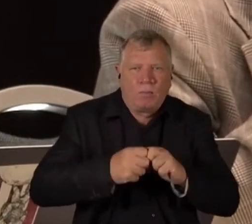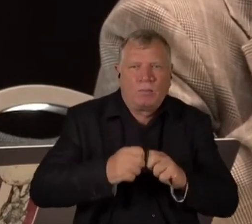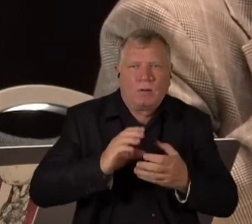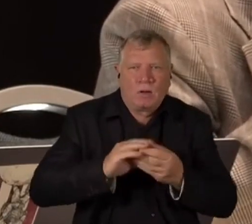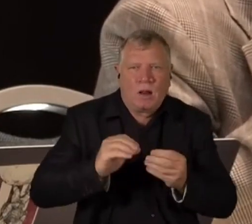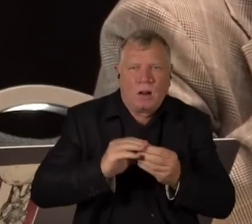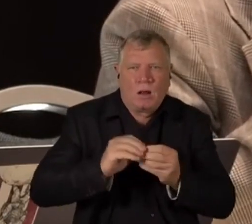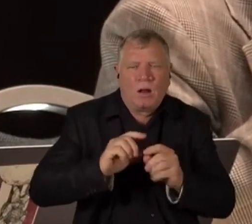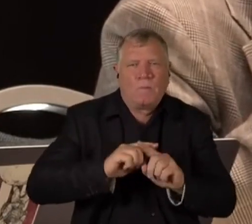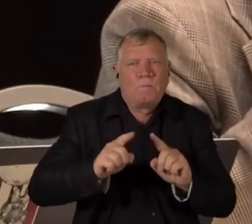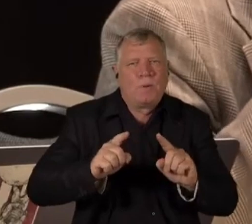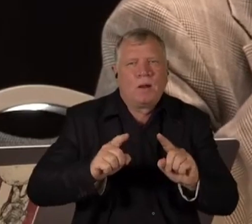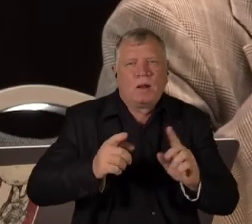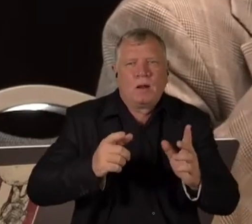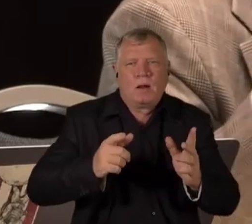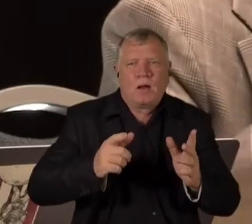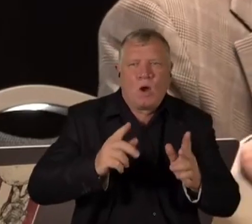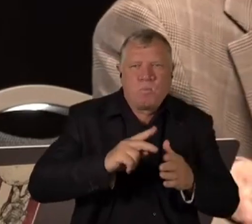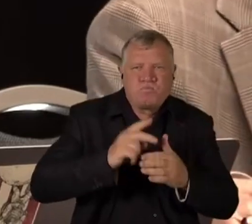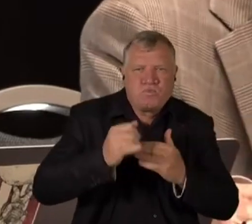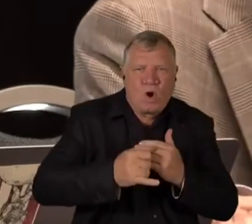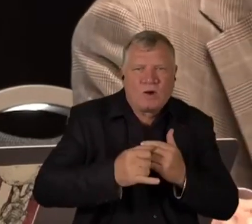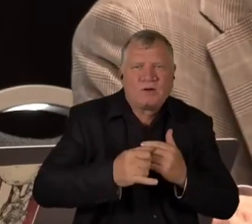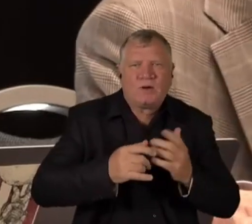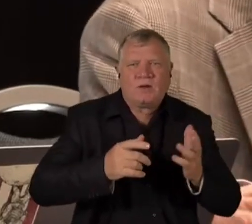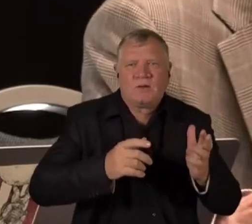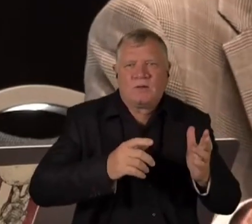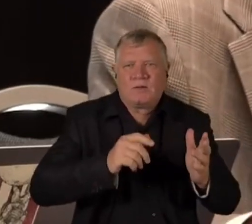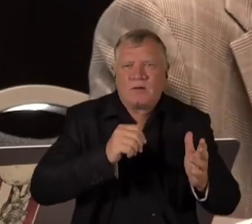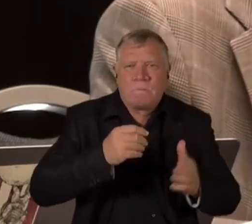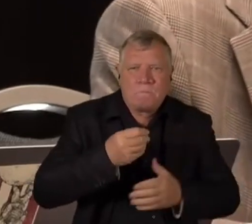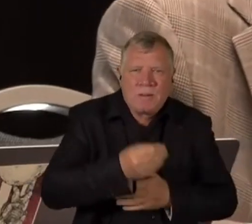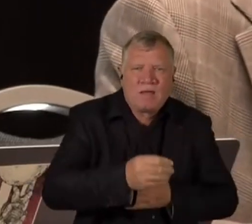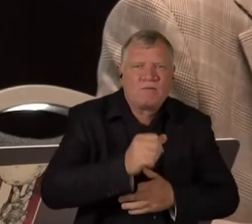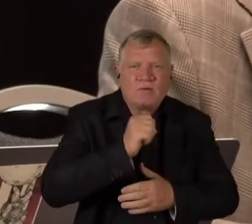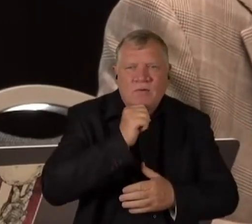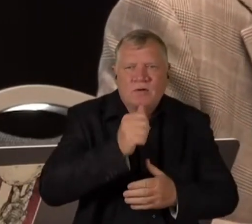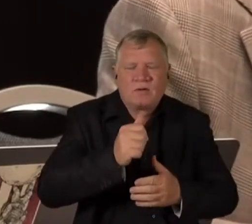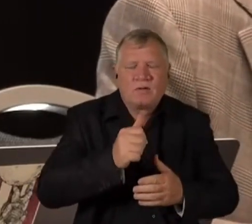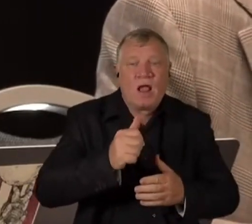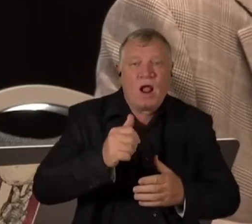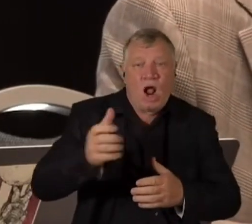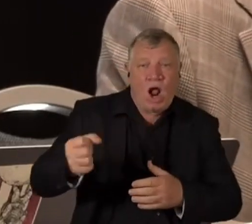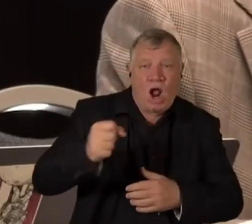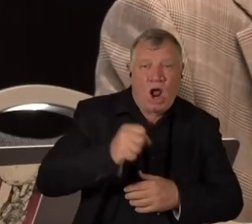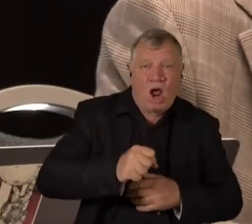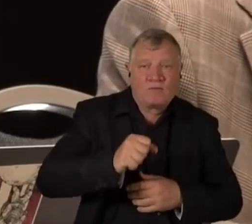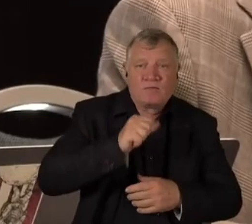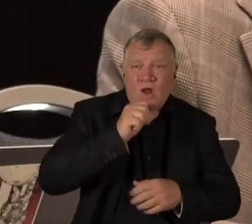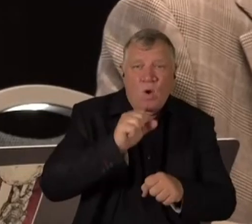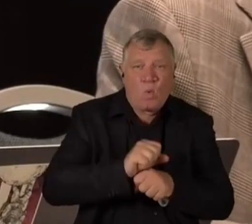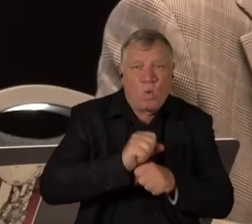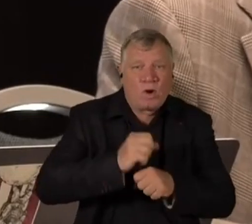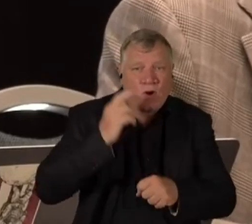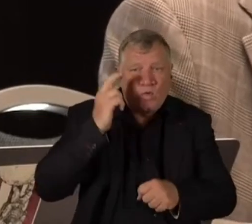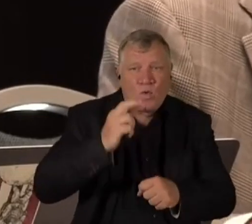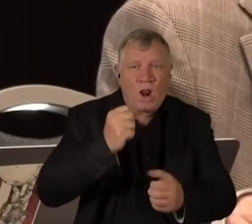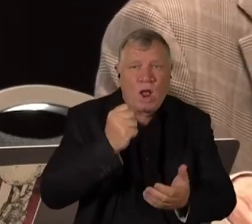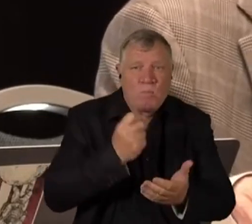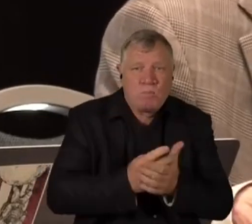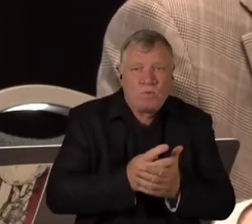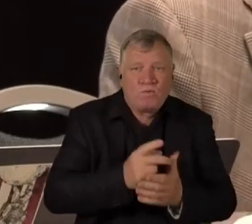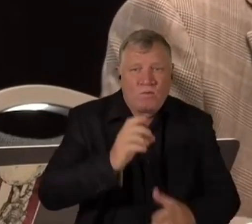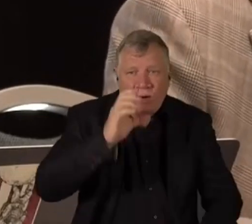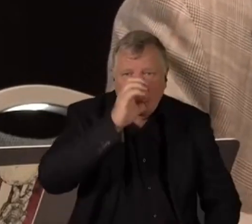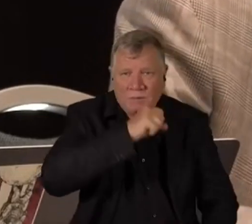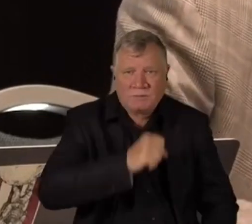Projects designed but not funded. Work was paid for but not reimbursed. Contracts were hired but not working because approvals are